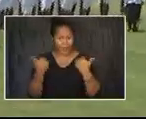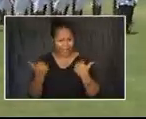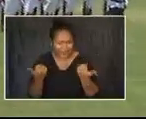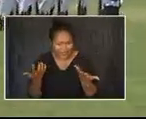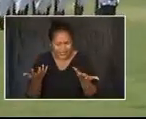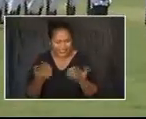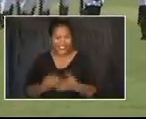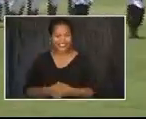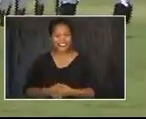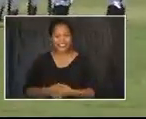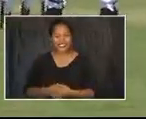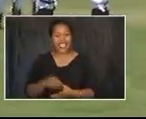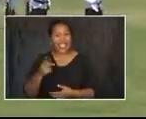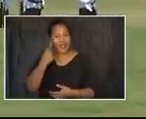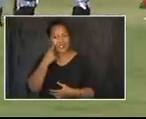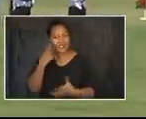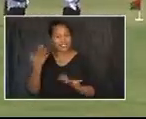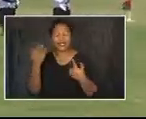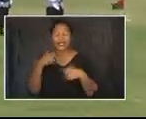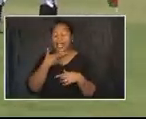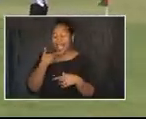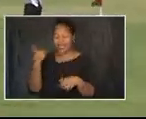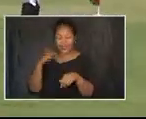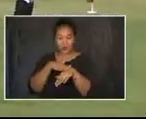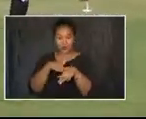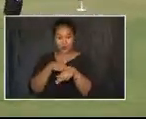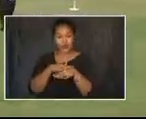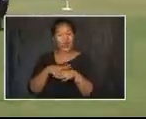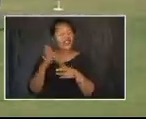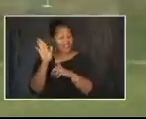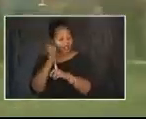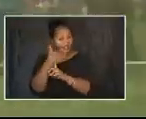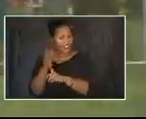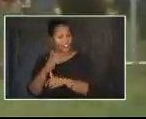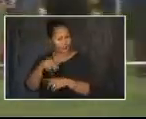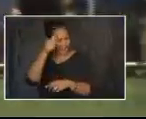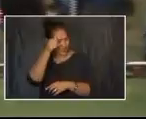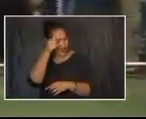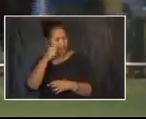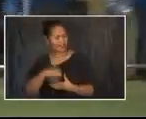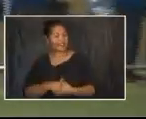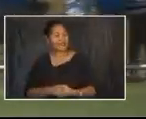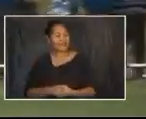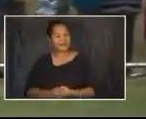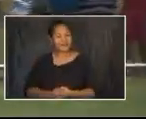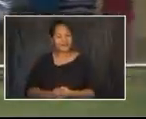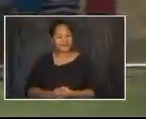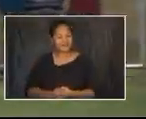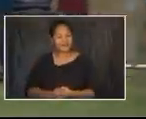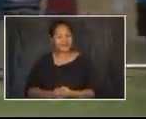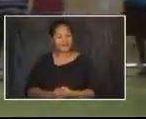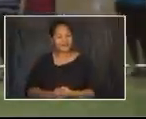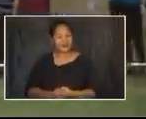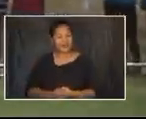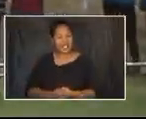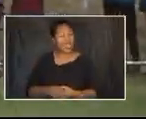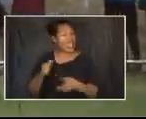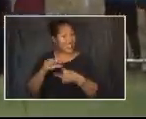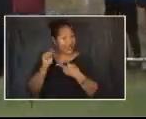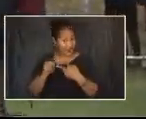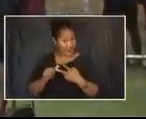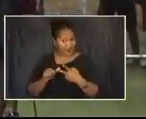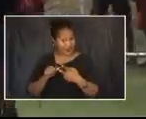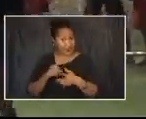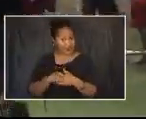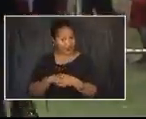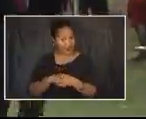and iconic blue that Fiji is renowned for. I failed to mention